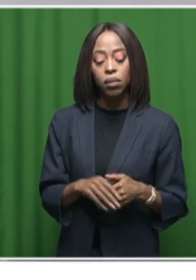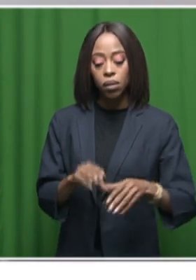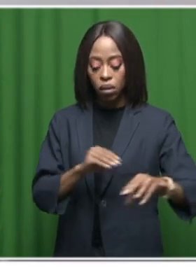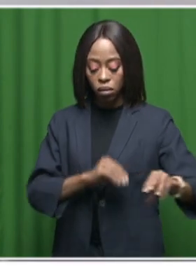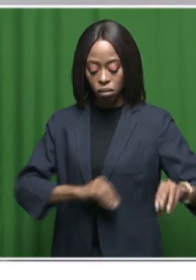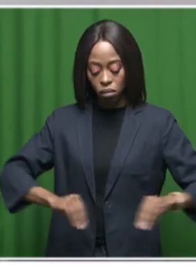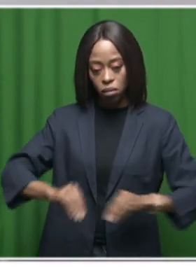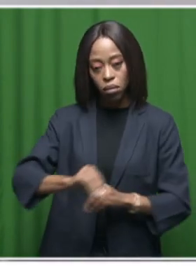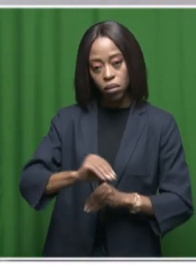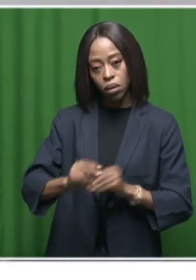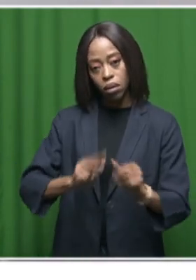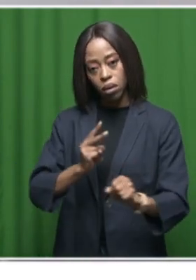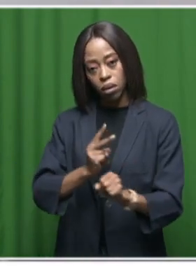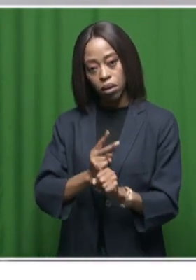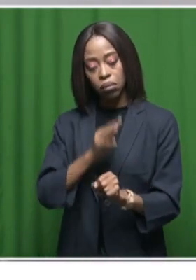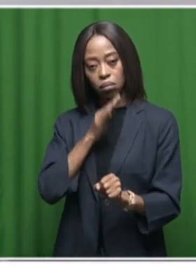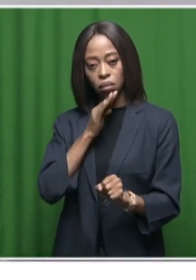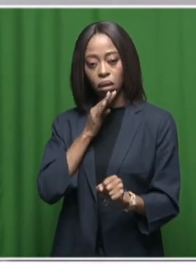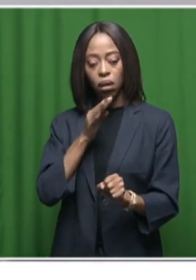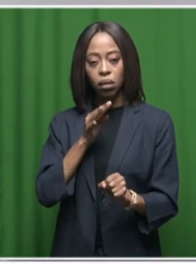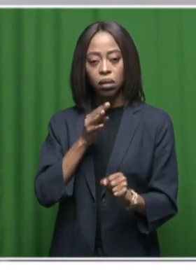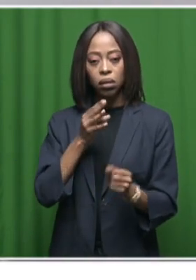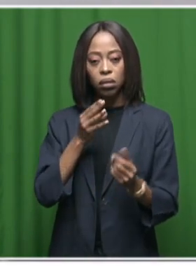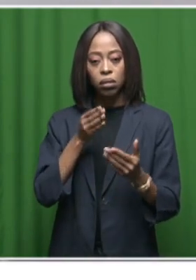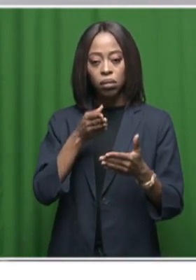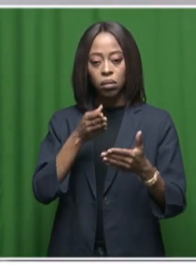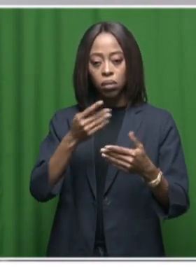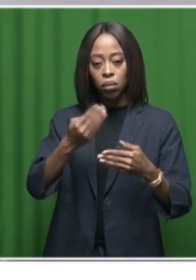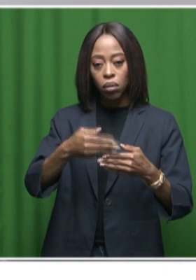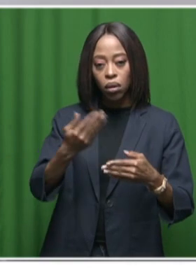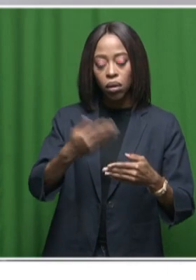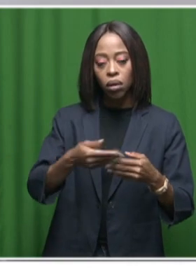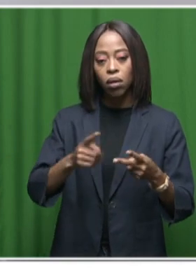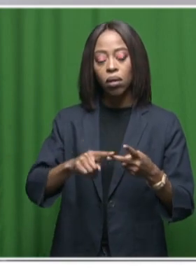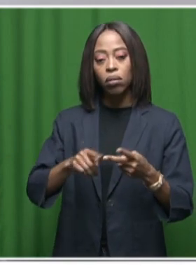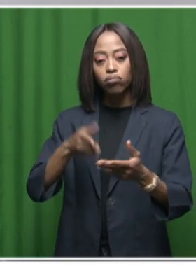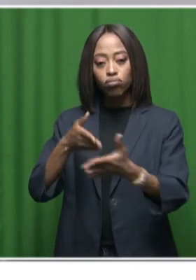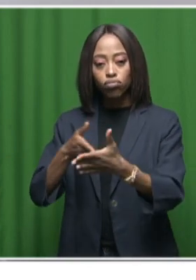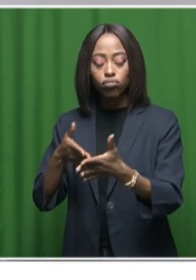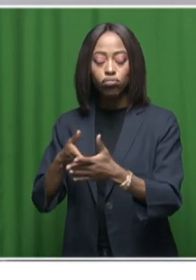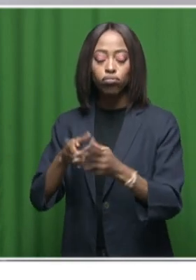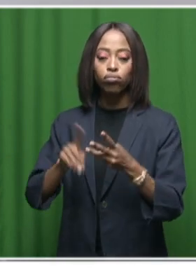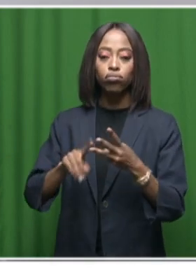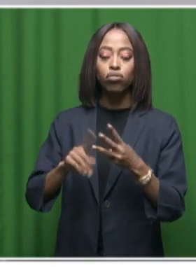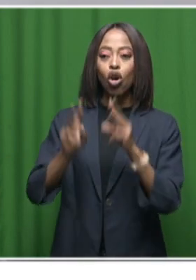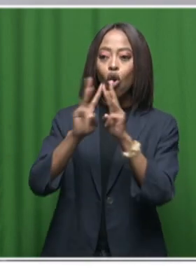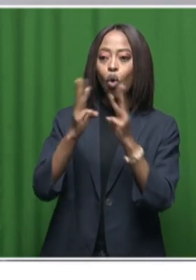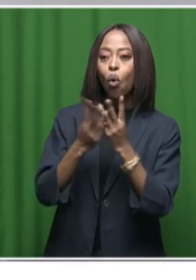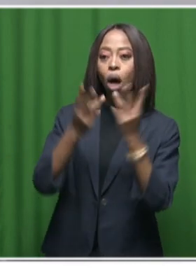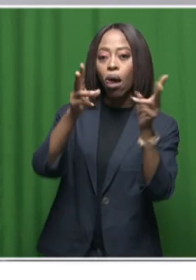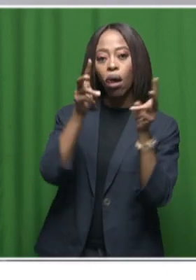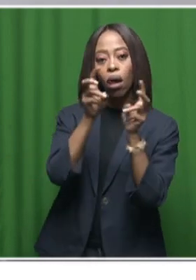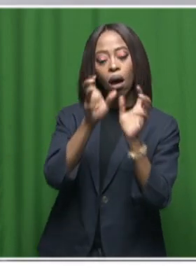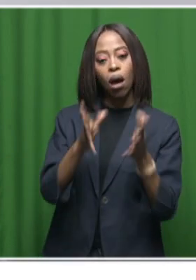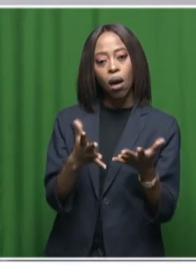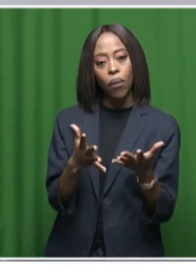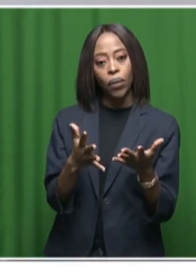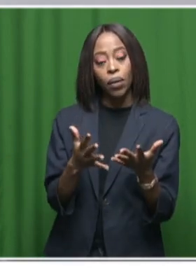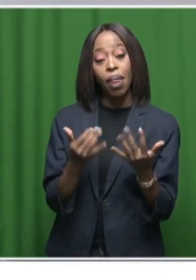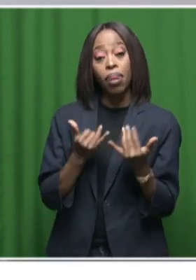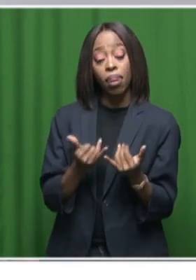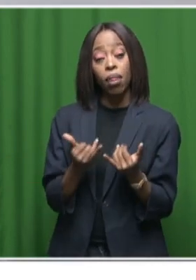repositioning how we look at these borders and boundaries and how we view the world. I think in a world that's